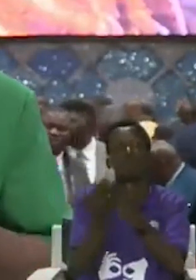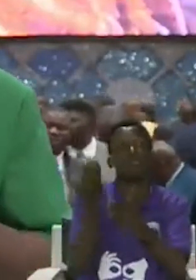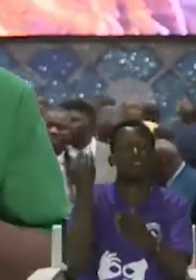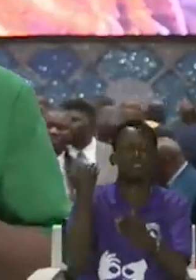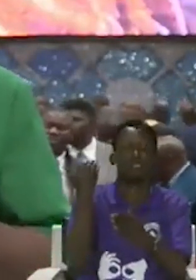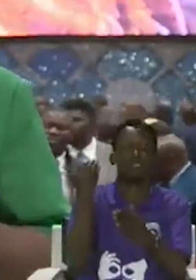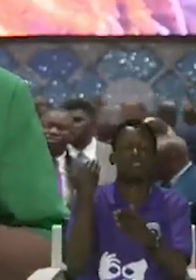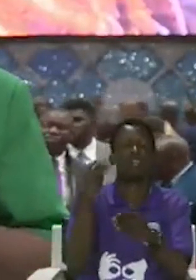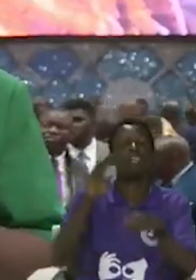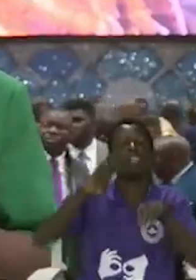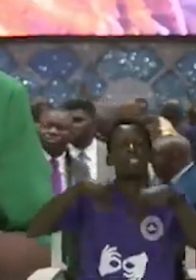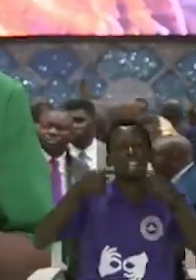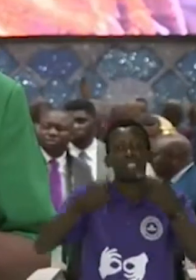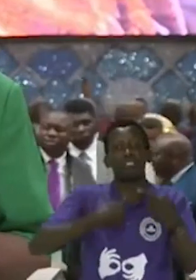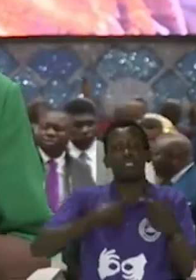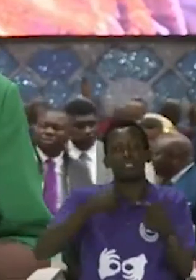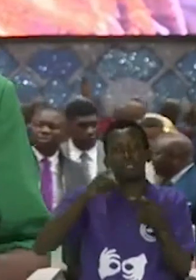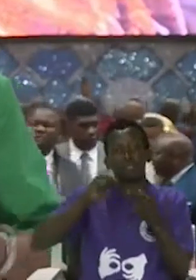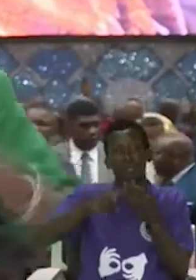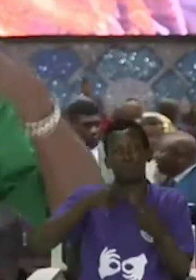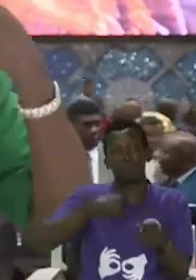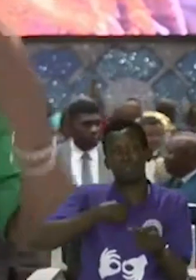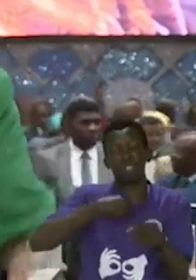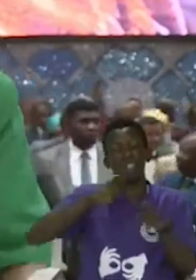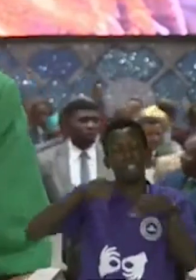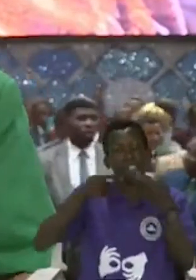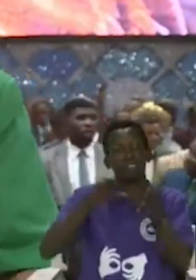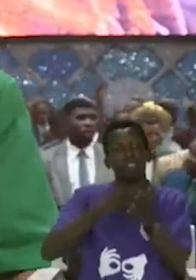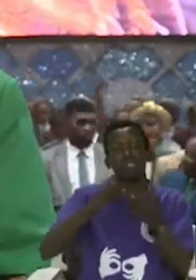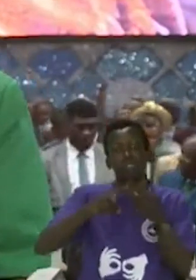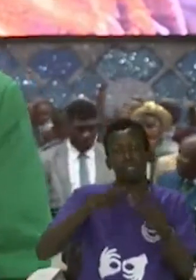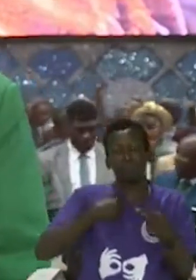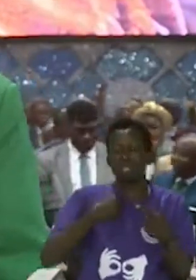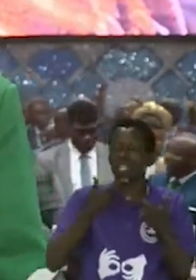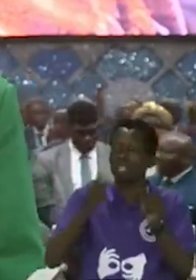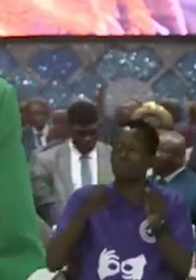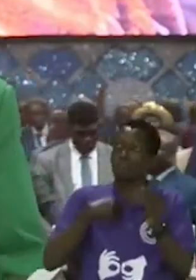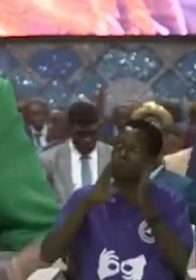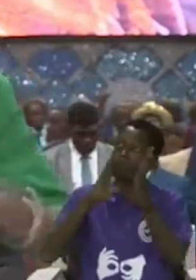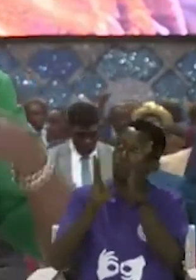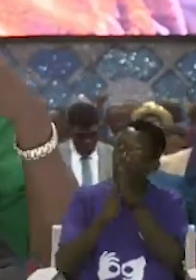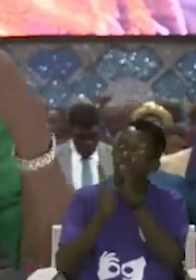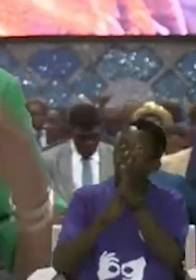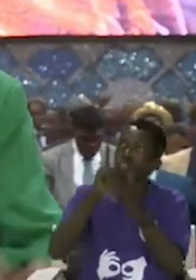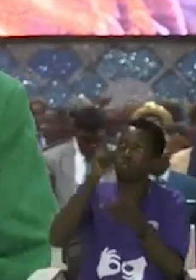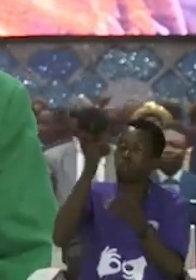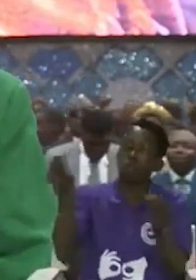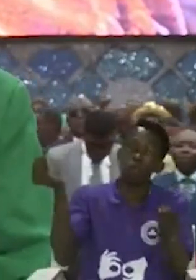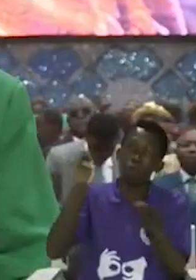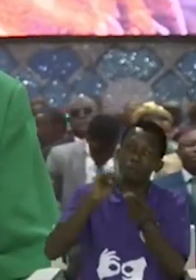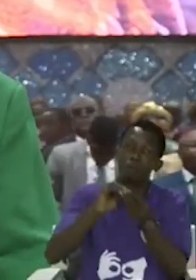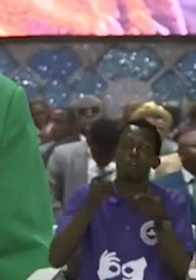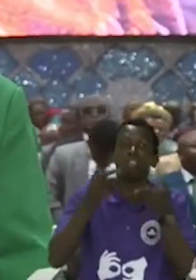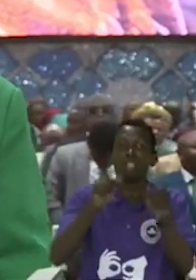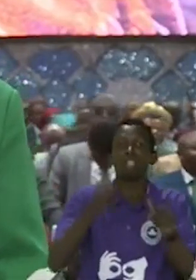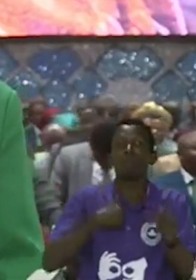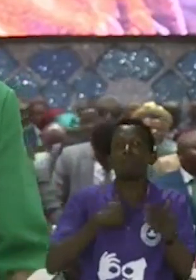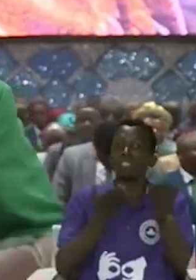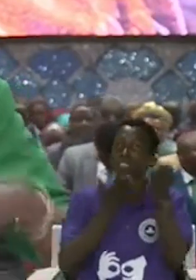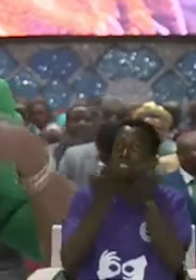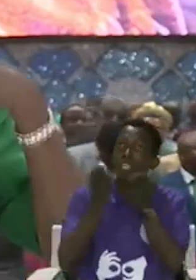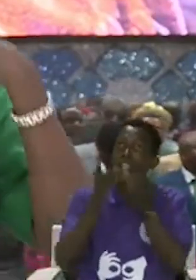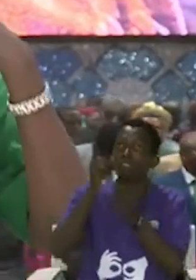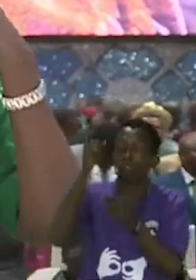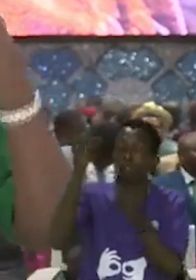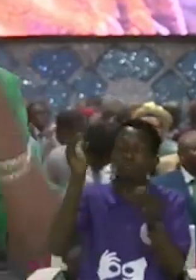give it to me. Let me praise you more. Let me serve you more. Let